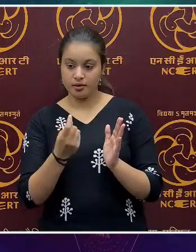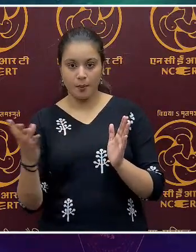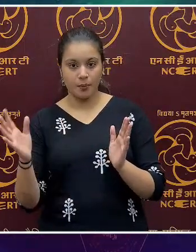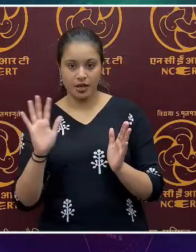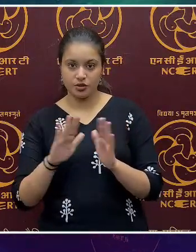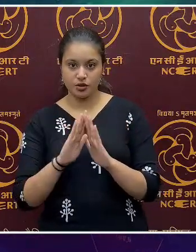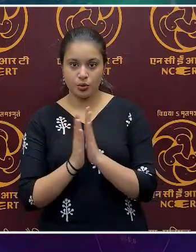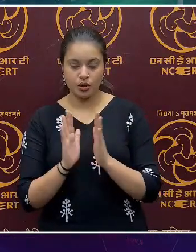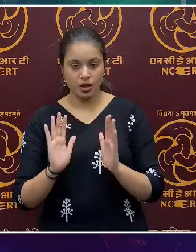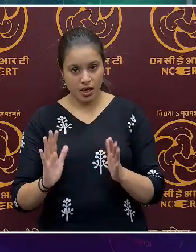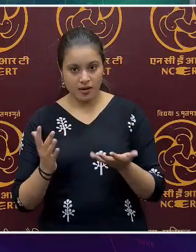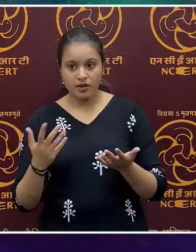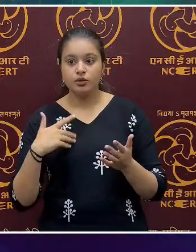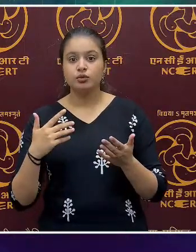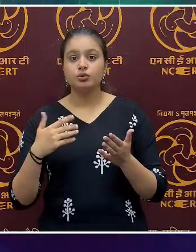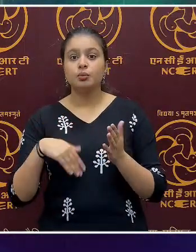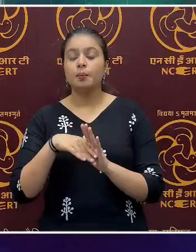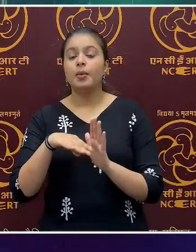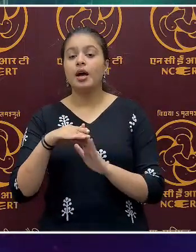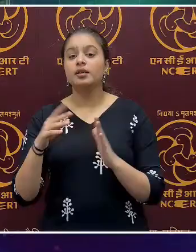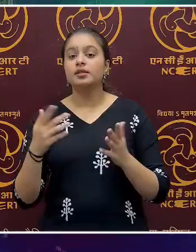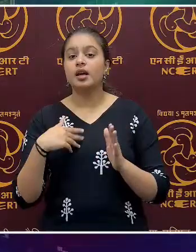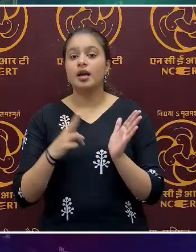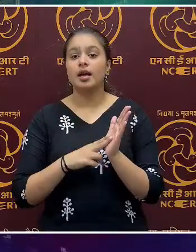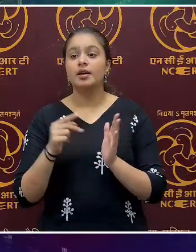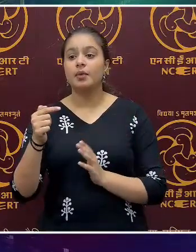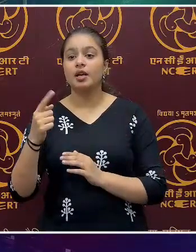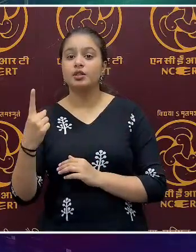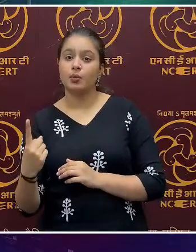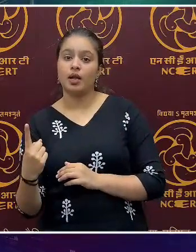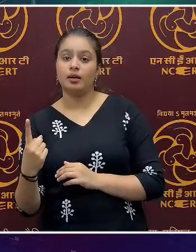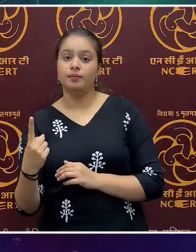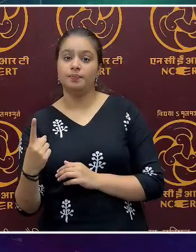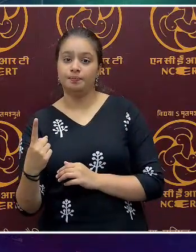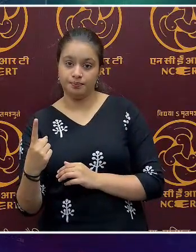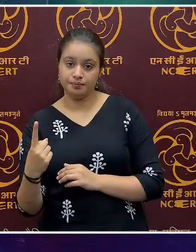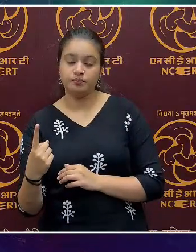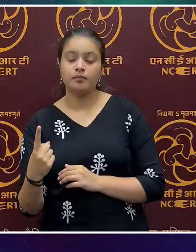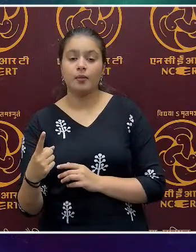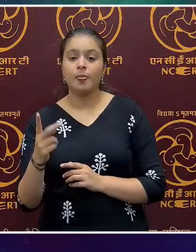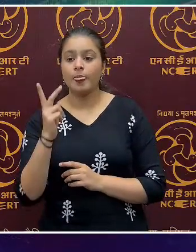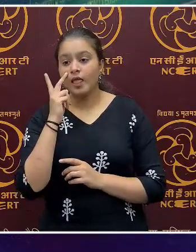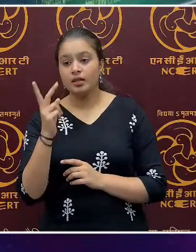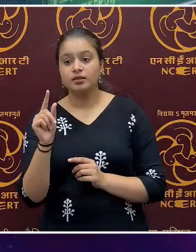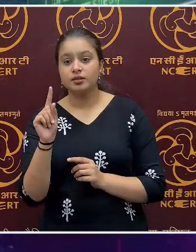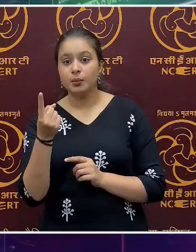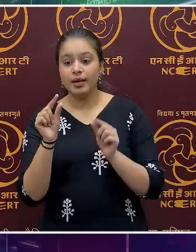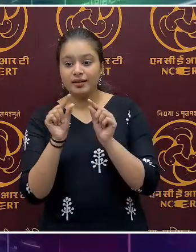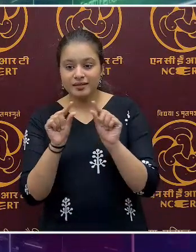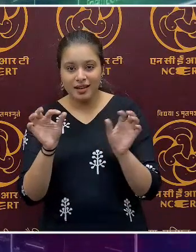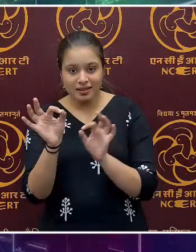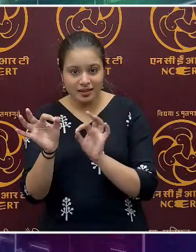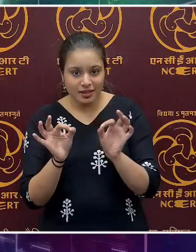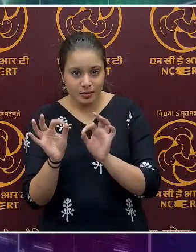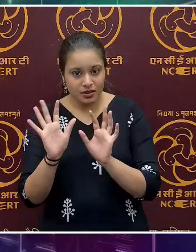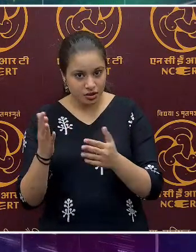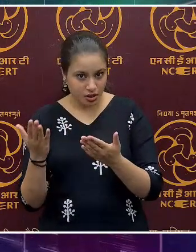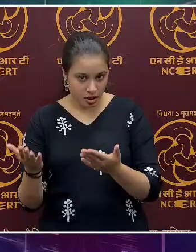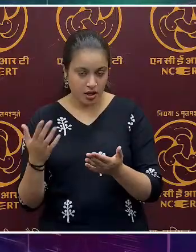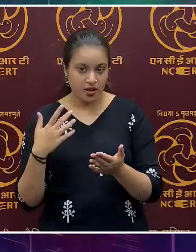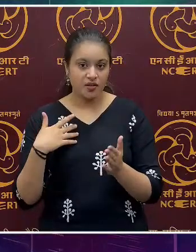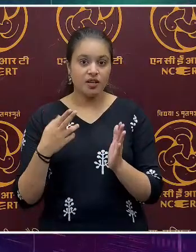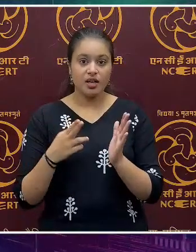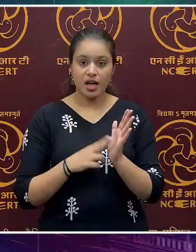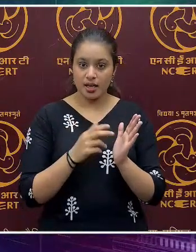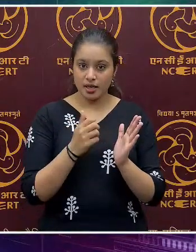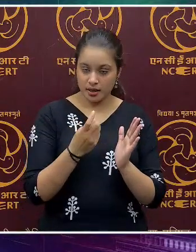marked n, but the correct answer is n minus 1. Okay. You can see the one line explanation is also there, like for n elements